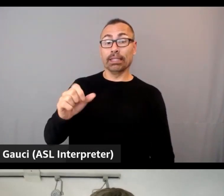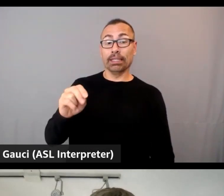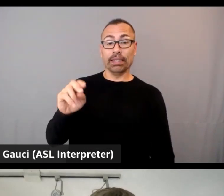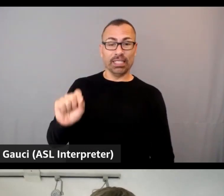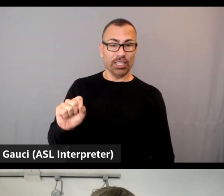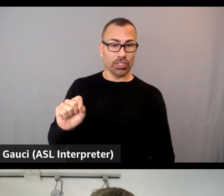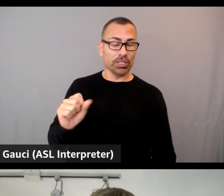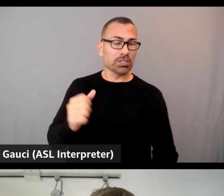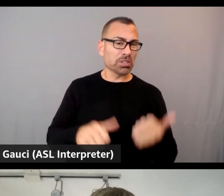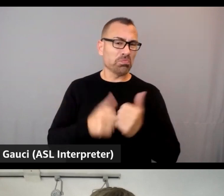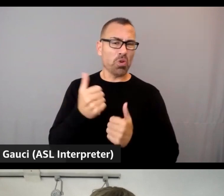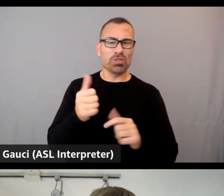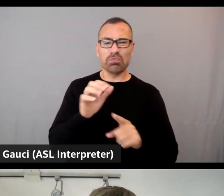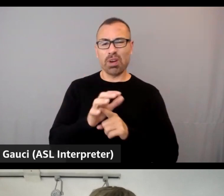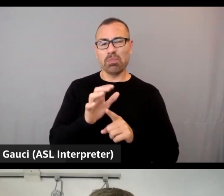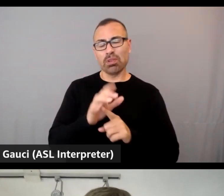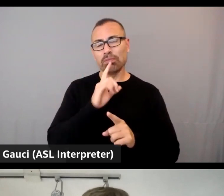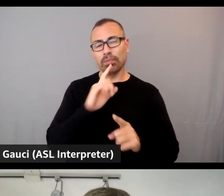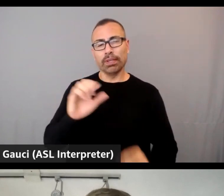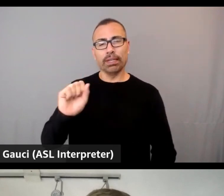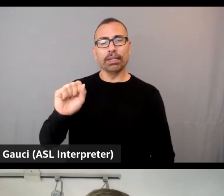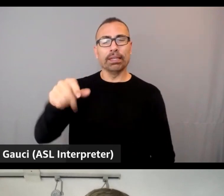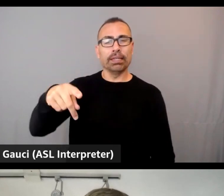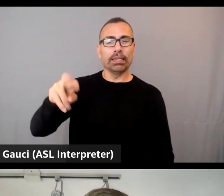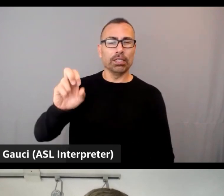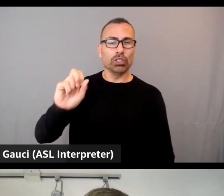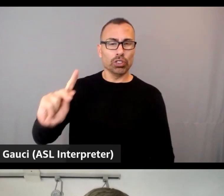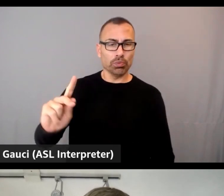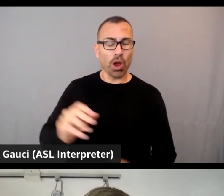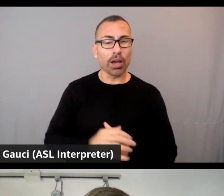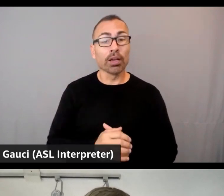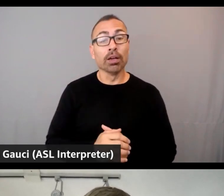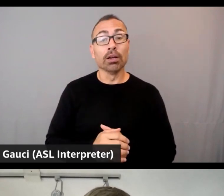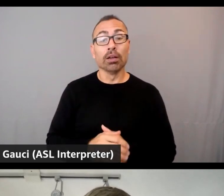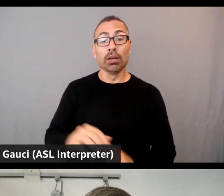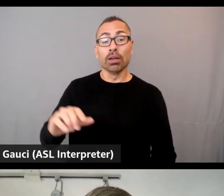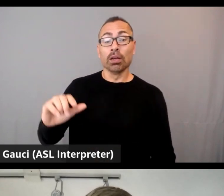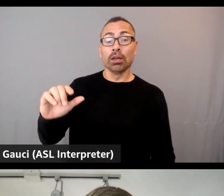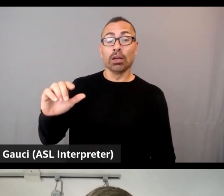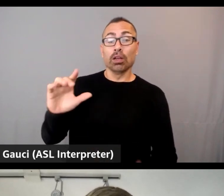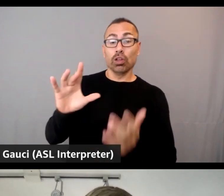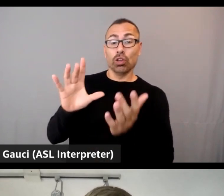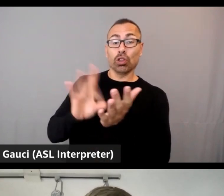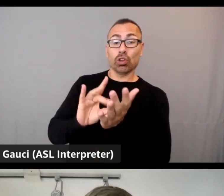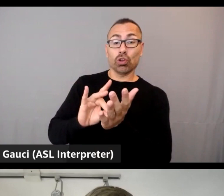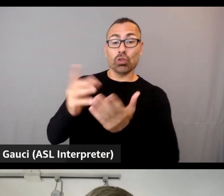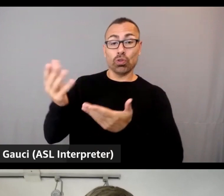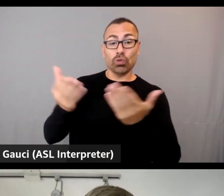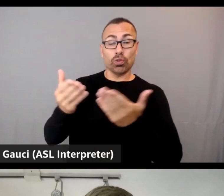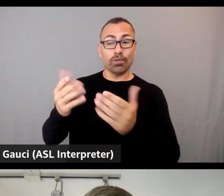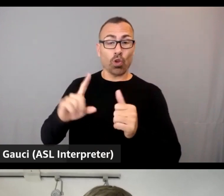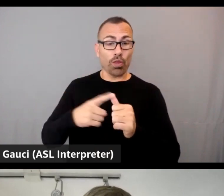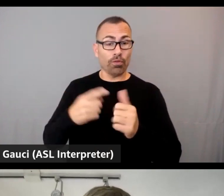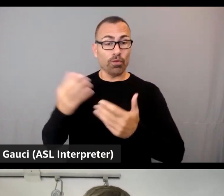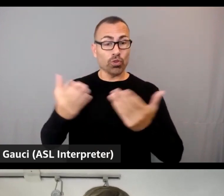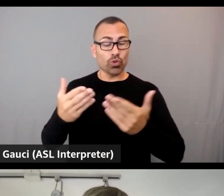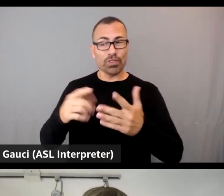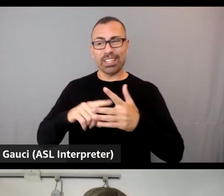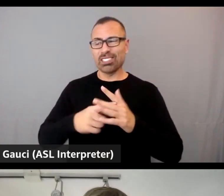popular data processing engine. Glue service was one of the first service, which actually